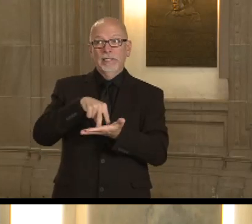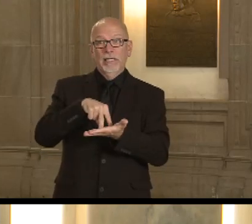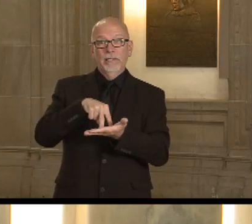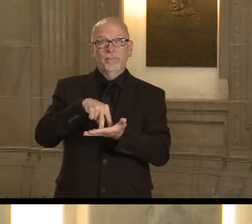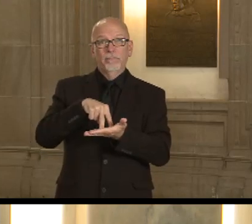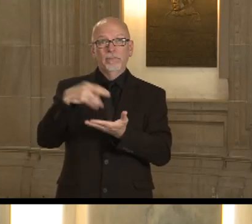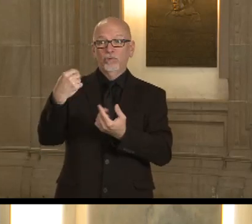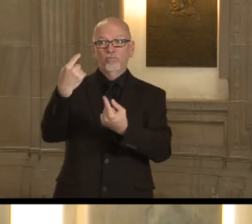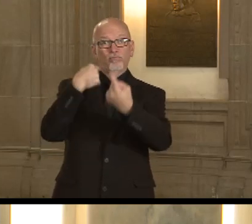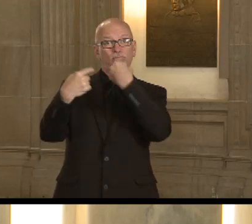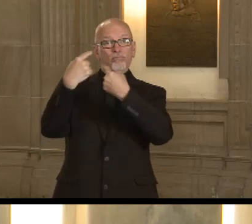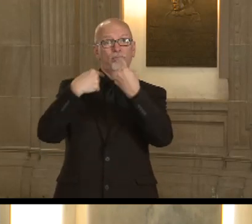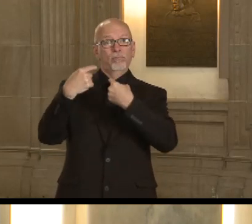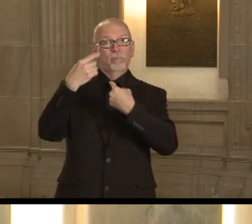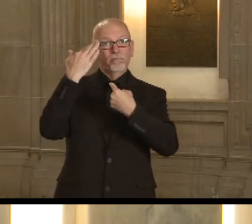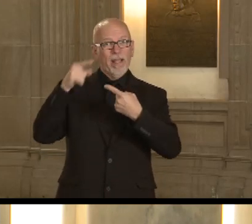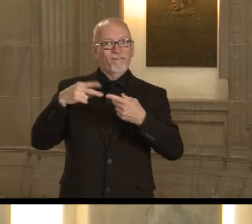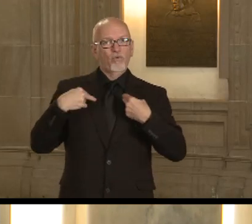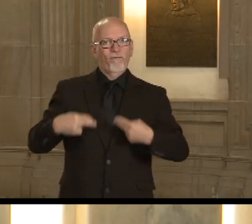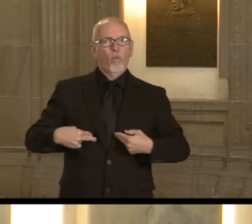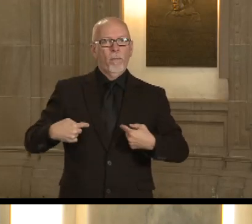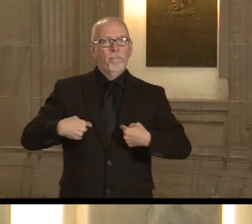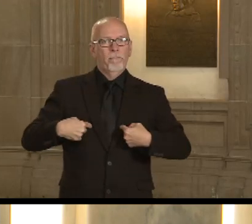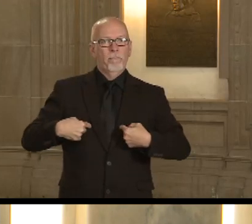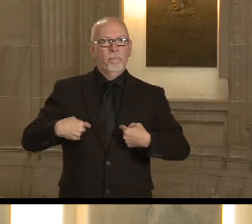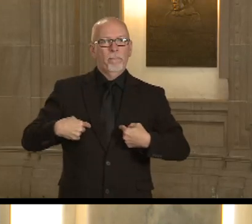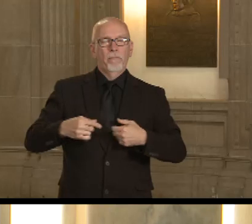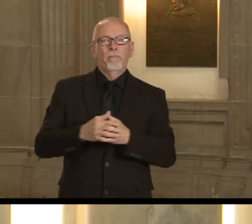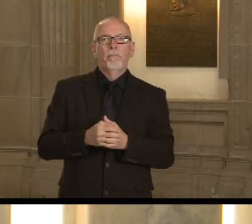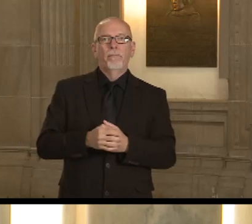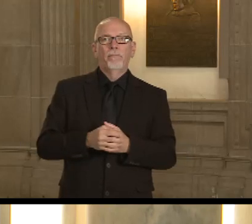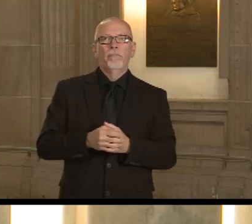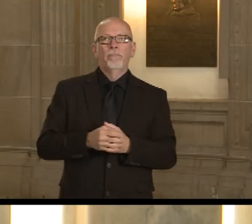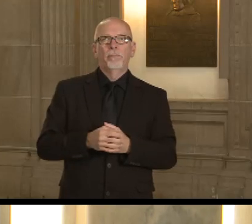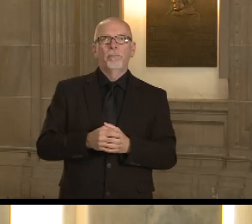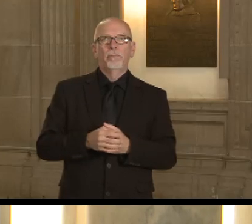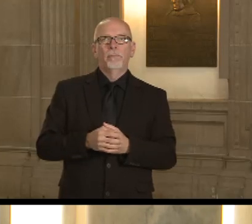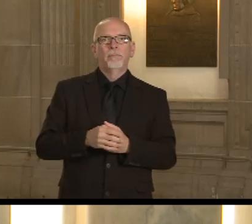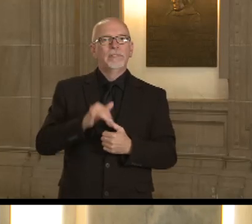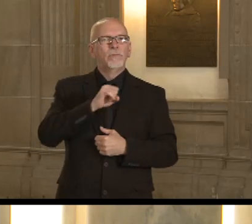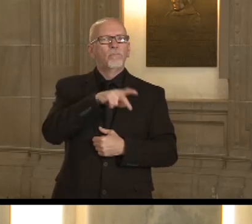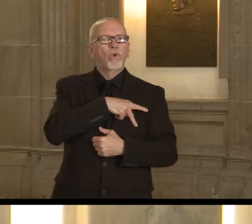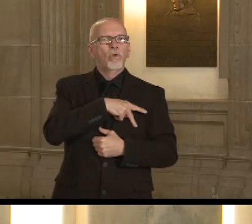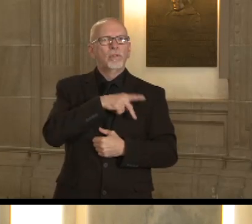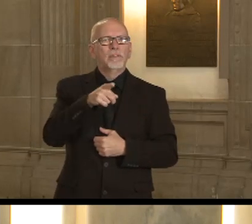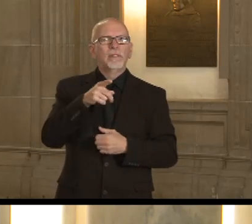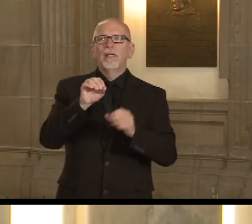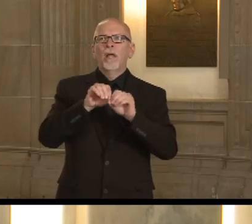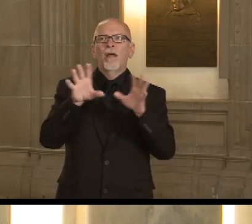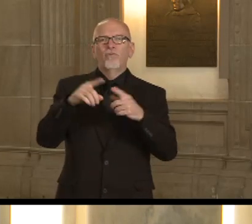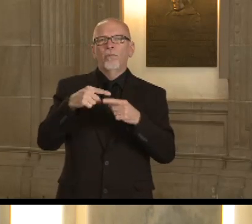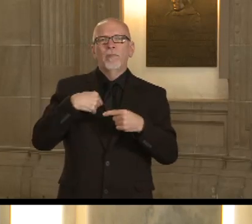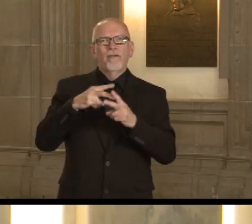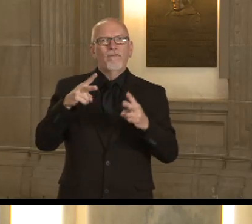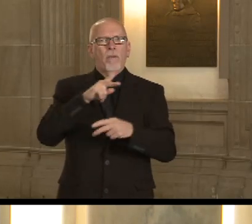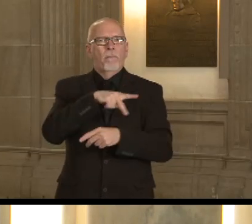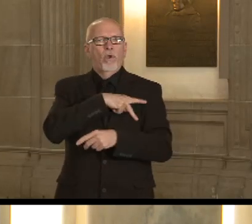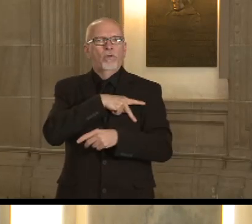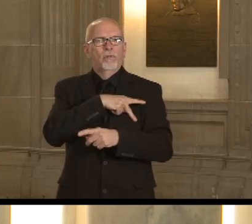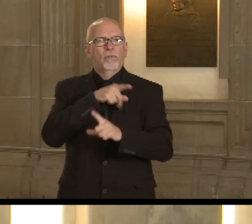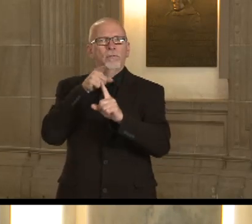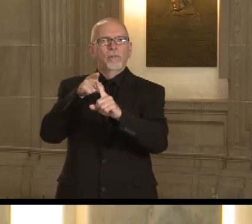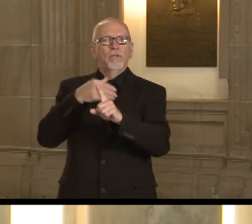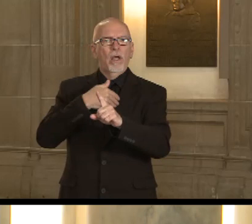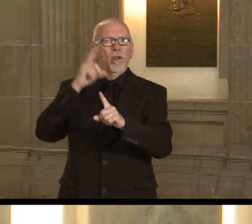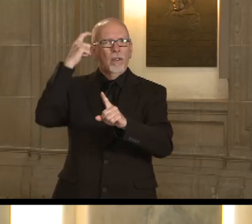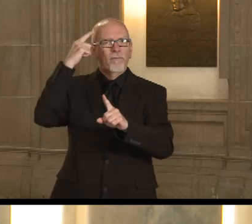be ridiculed because of the uniform that they wore. This is personal. It's very obvious to me it's personal to our governor.